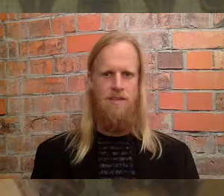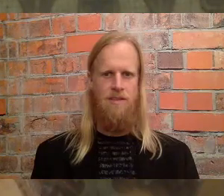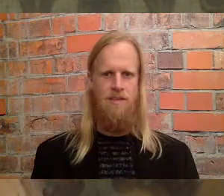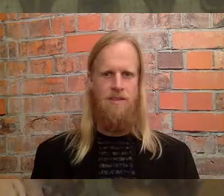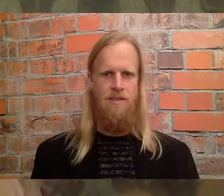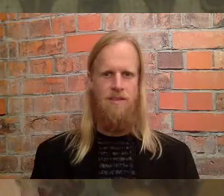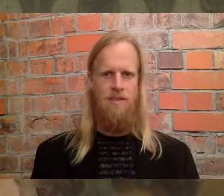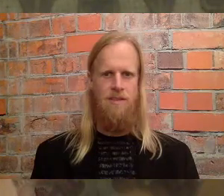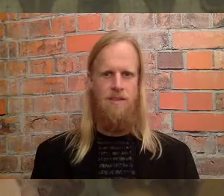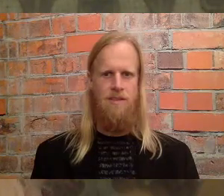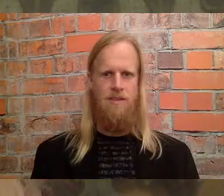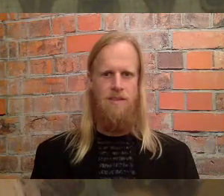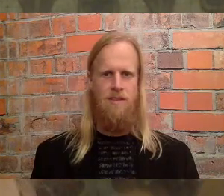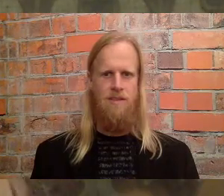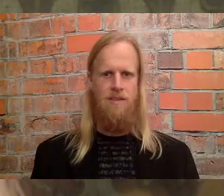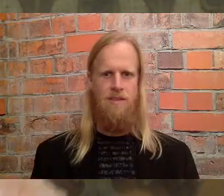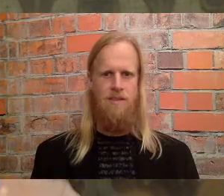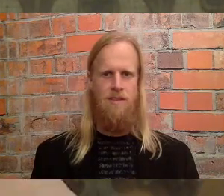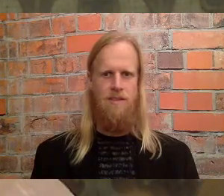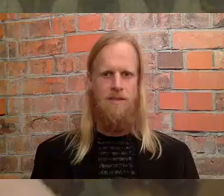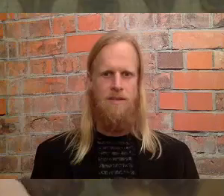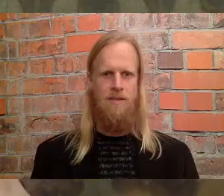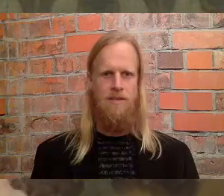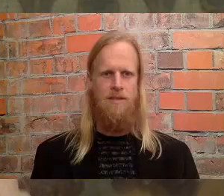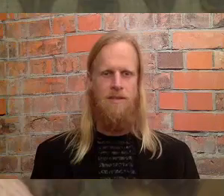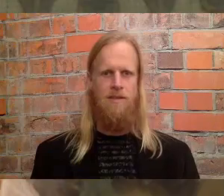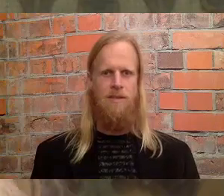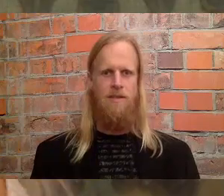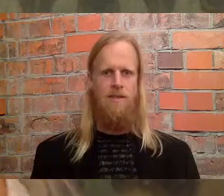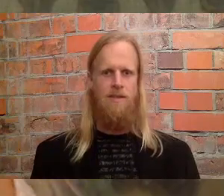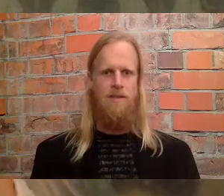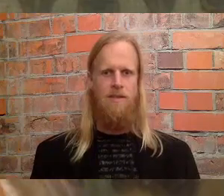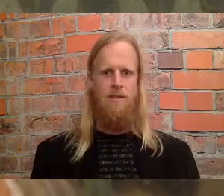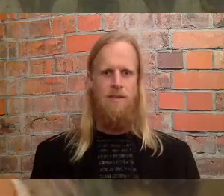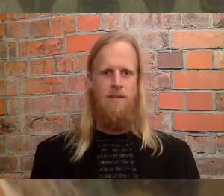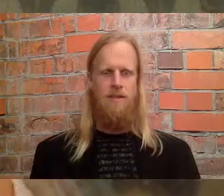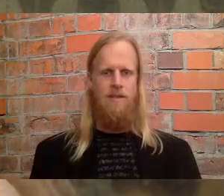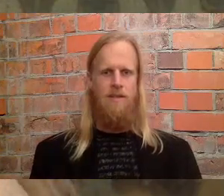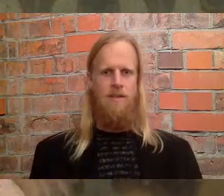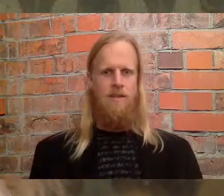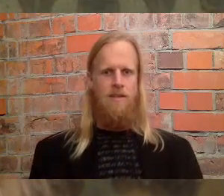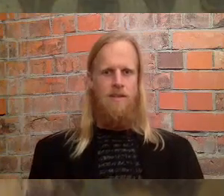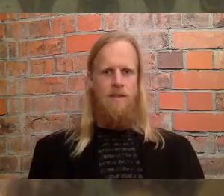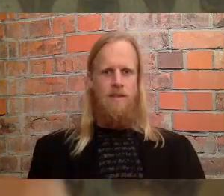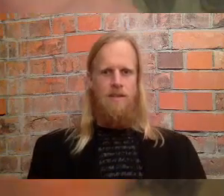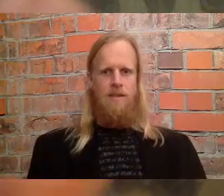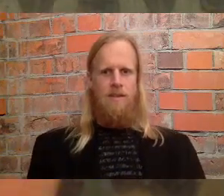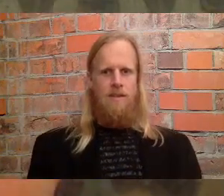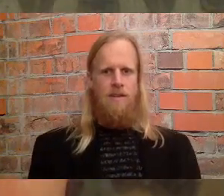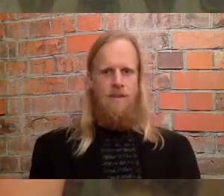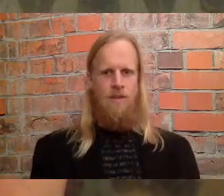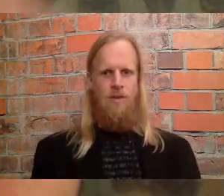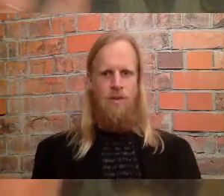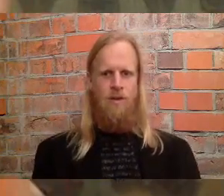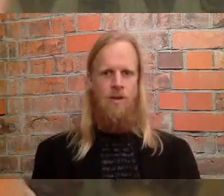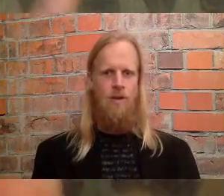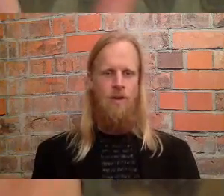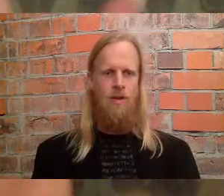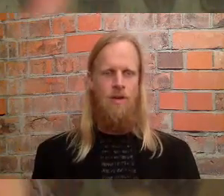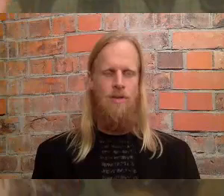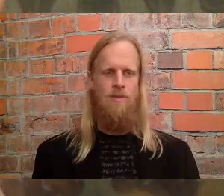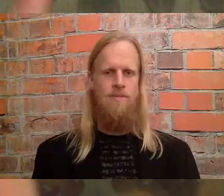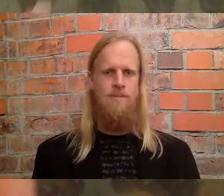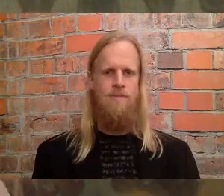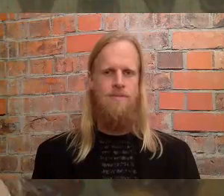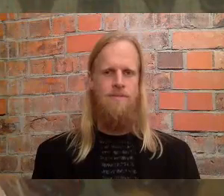All right, we're going to get back to tapping. So this little clue that you have, maybe you've got the full picture, maybe